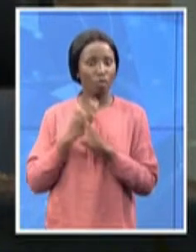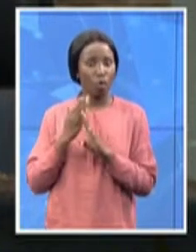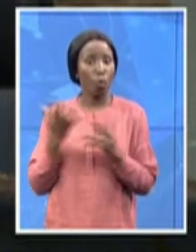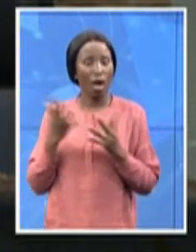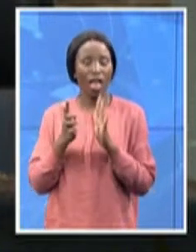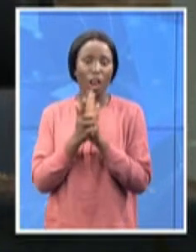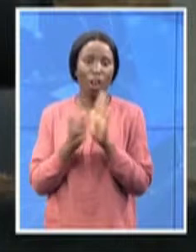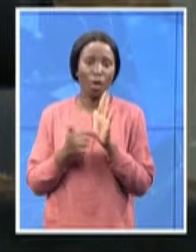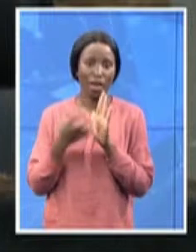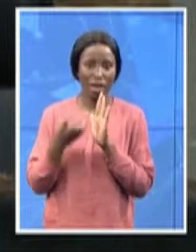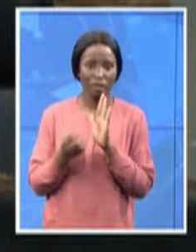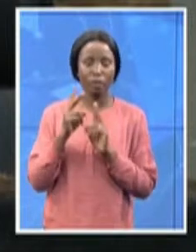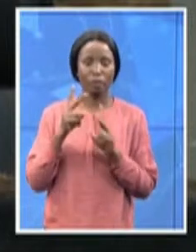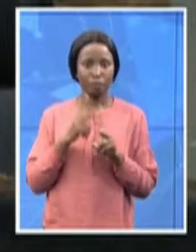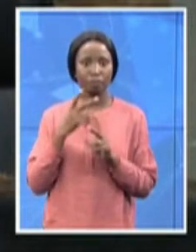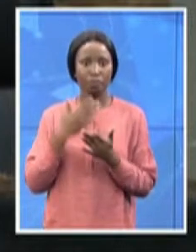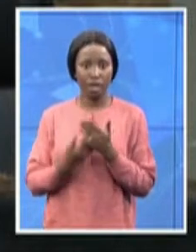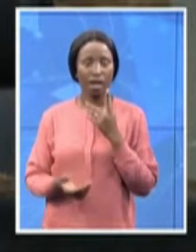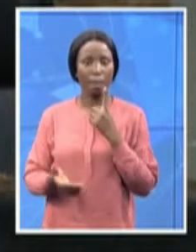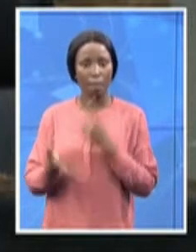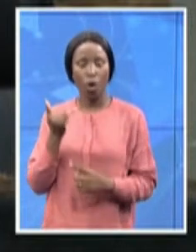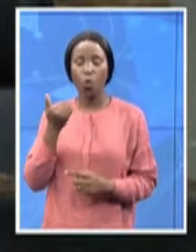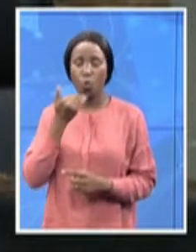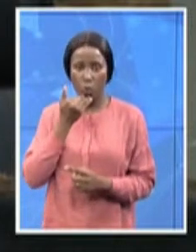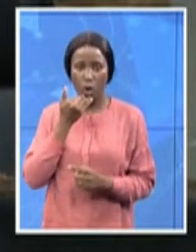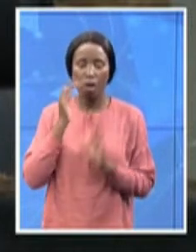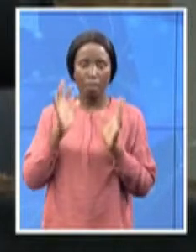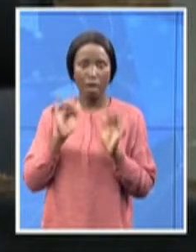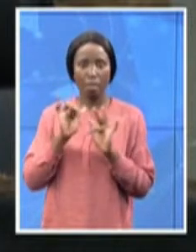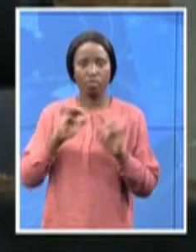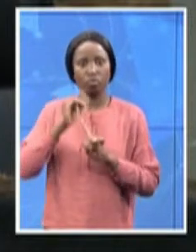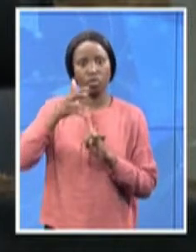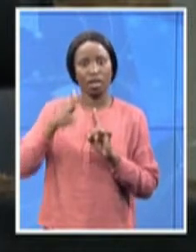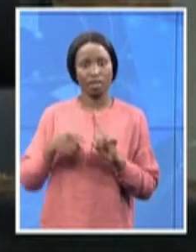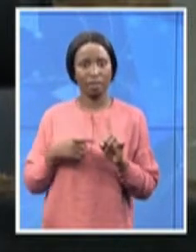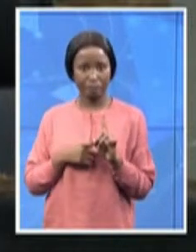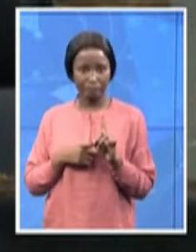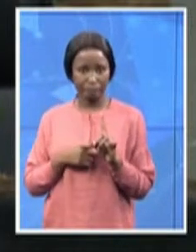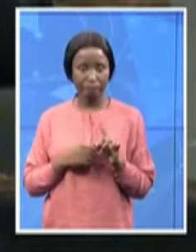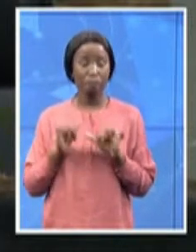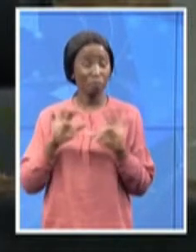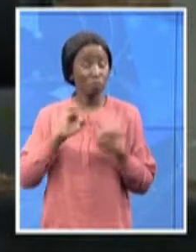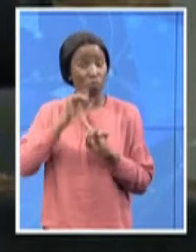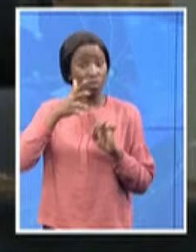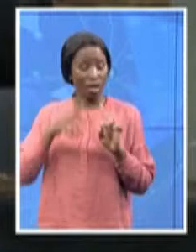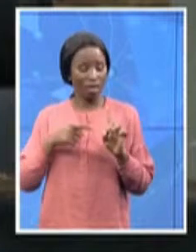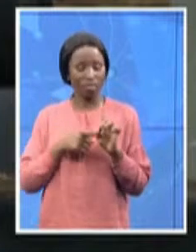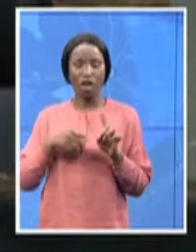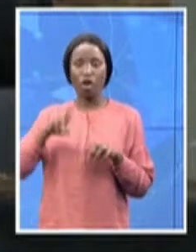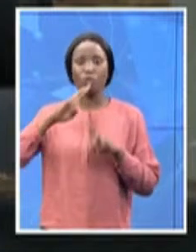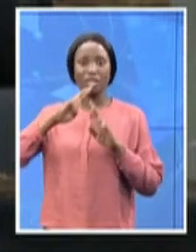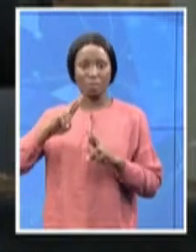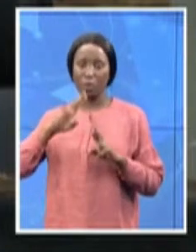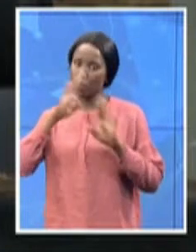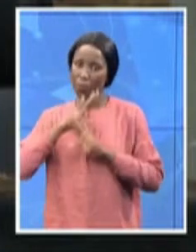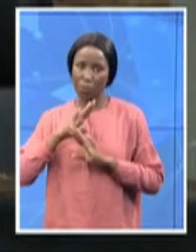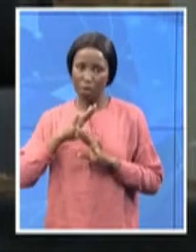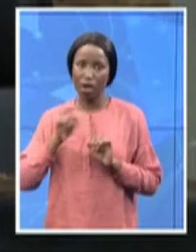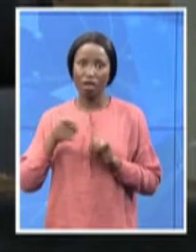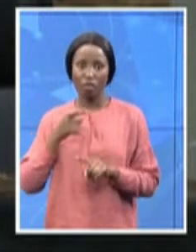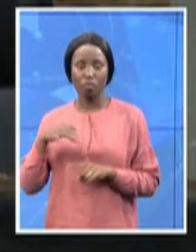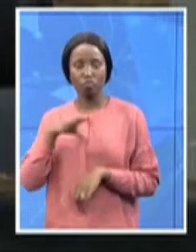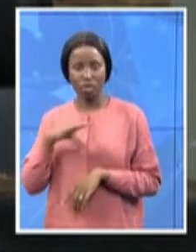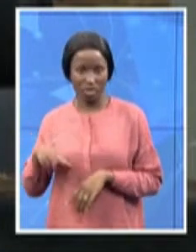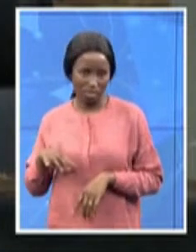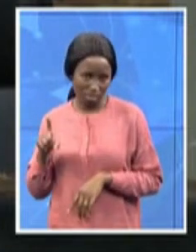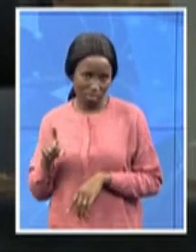Protector. But the Public Protector did not respond to the assertion made by the President that he, the President,